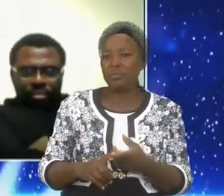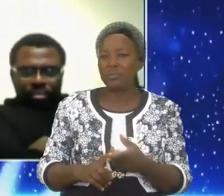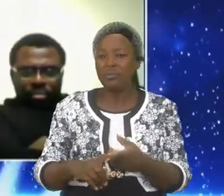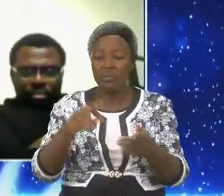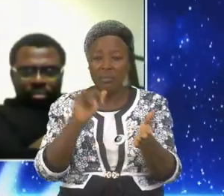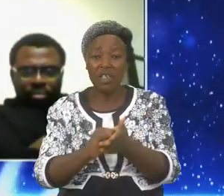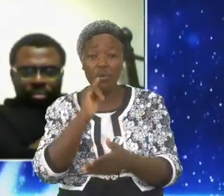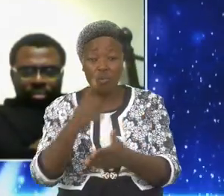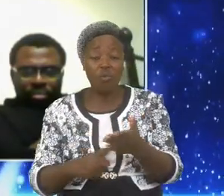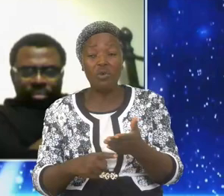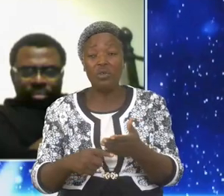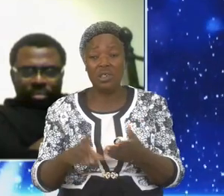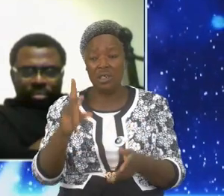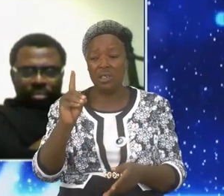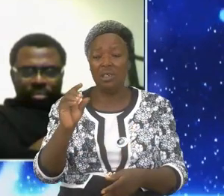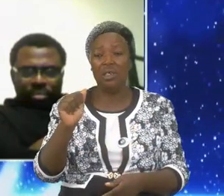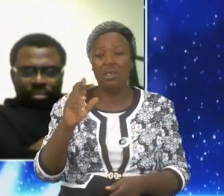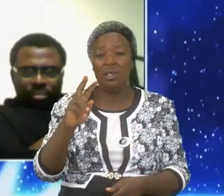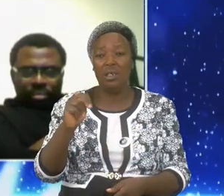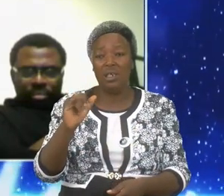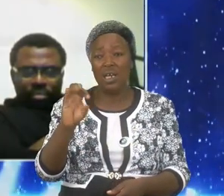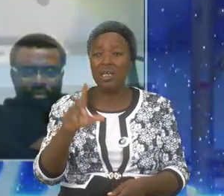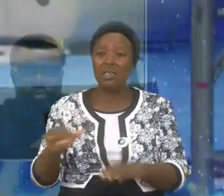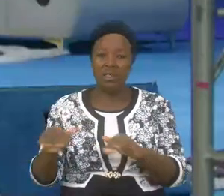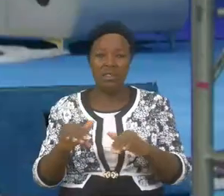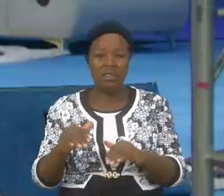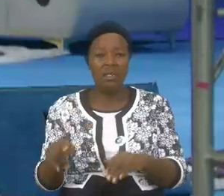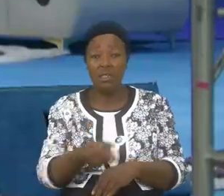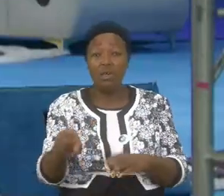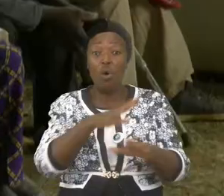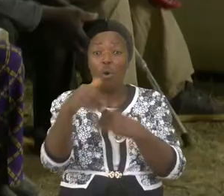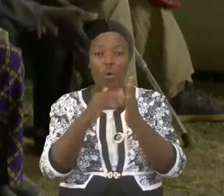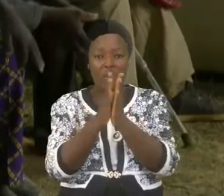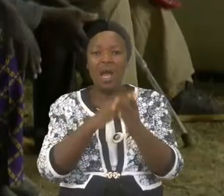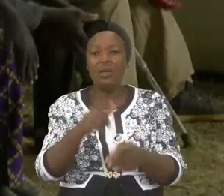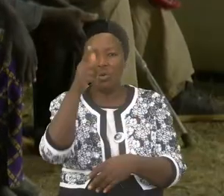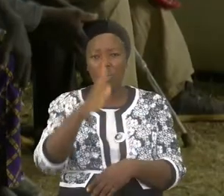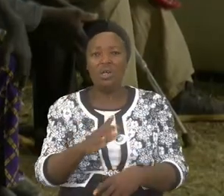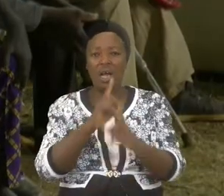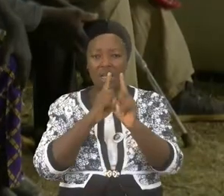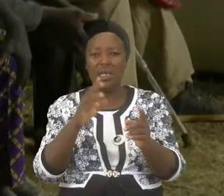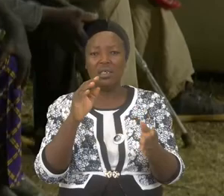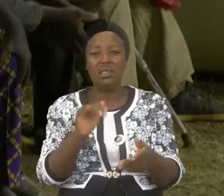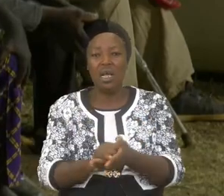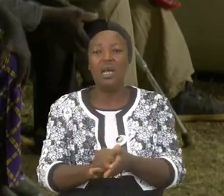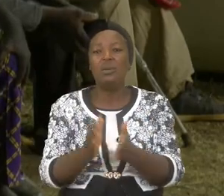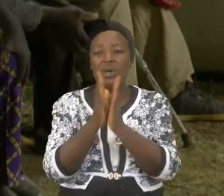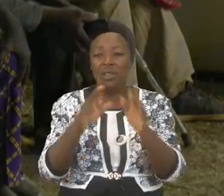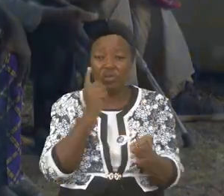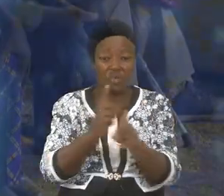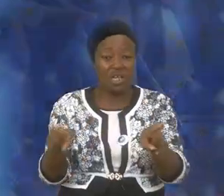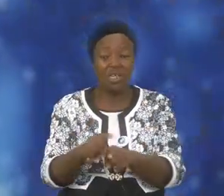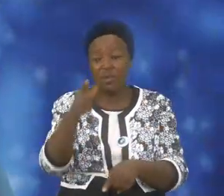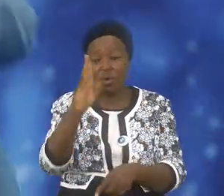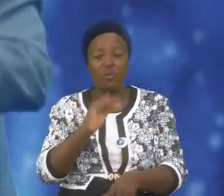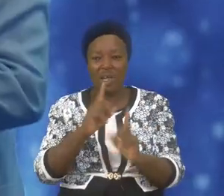God answered his prayer, like God will answer your prayer tonight. Everything you have lost,